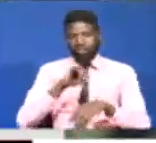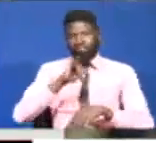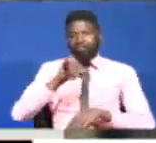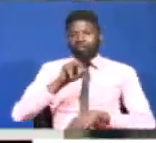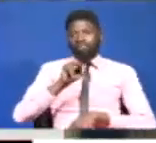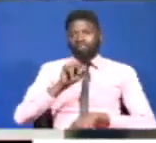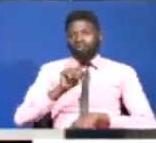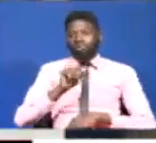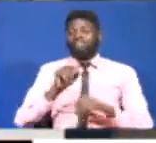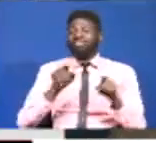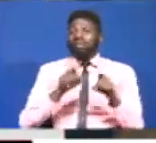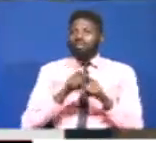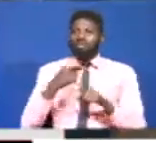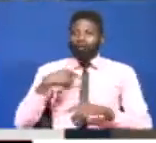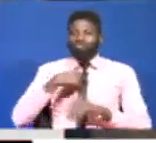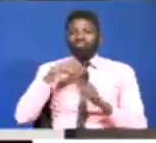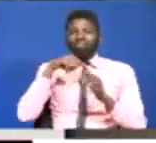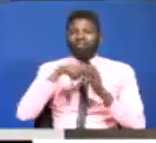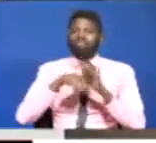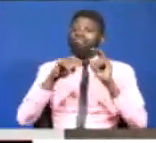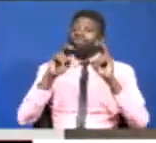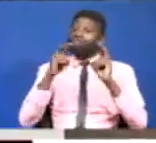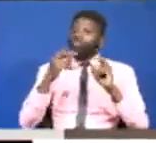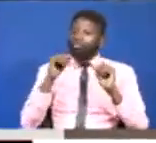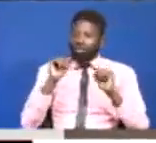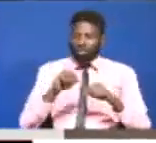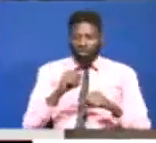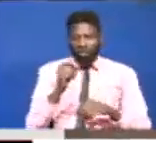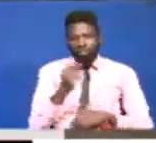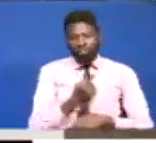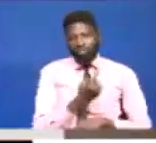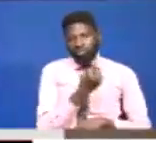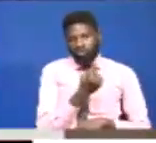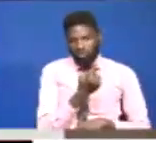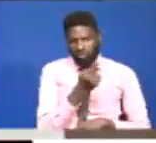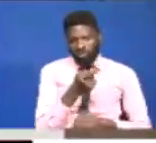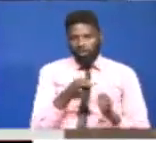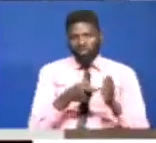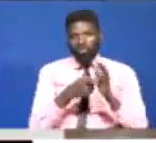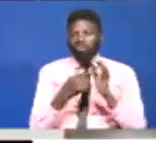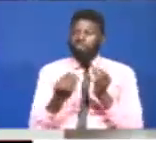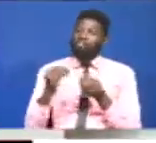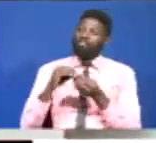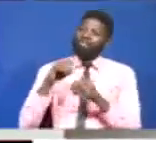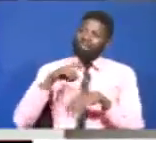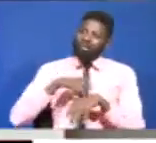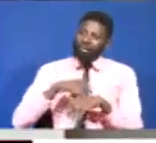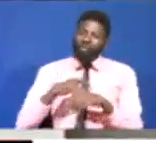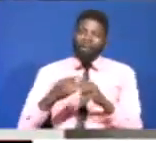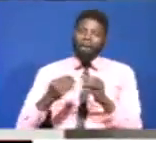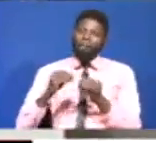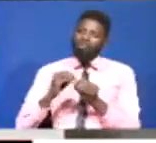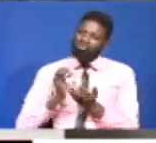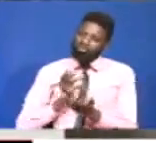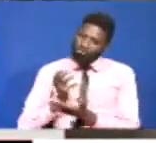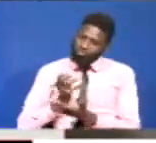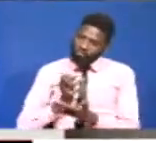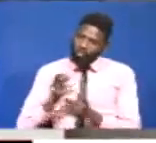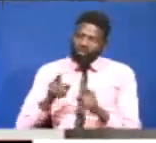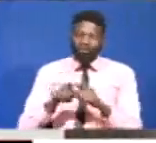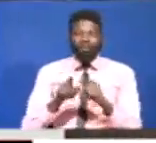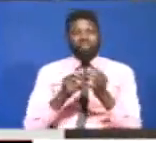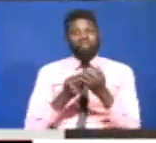into the deeper issues in January, which require maybe more time, more consultation, and also partnership